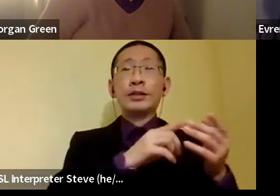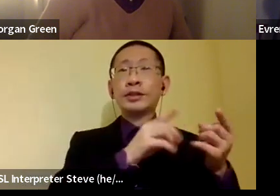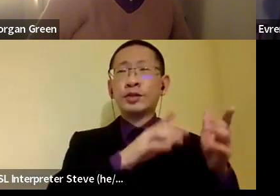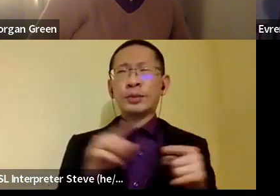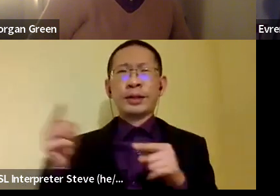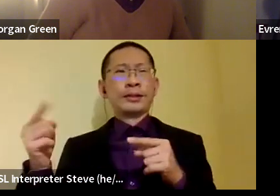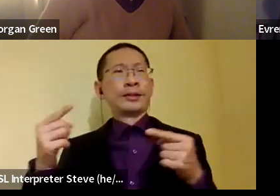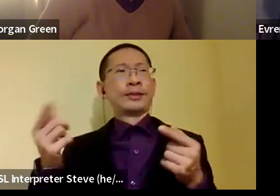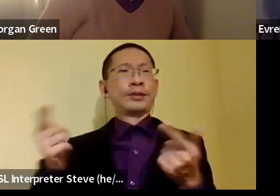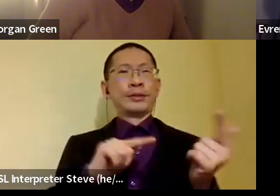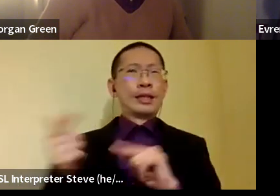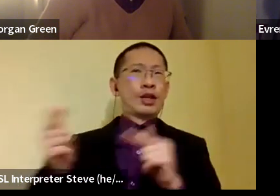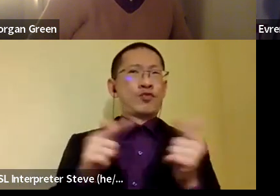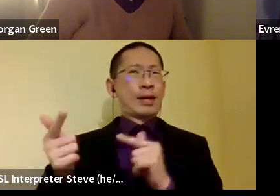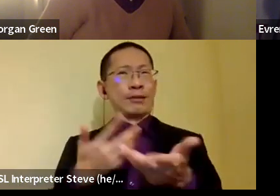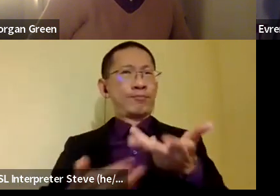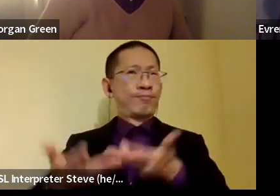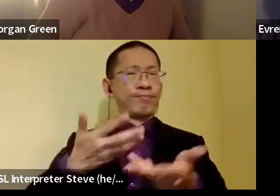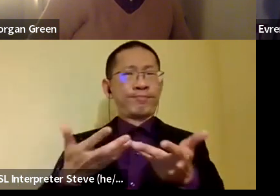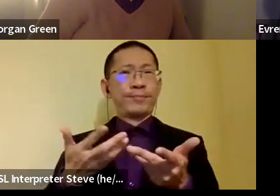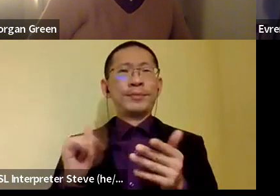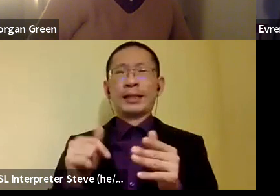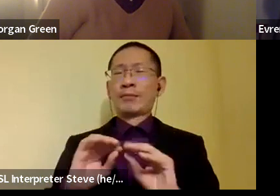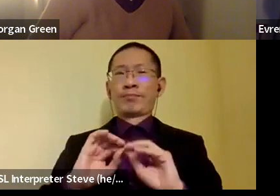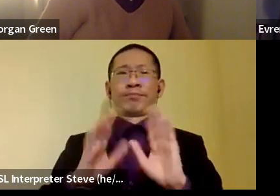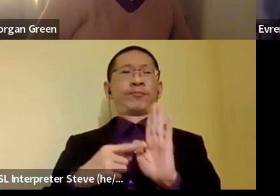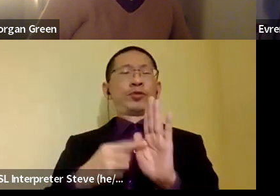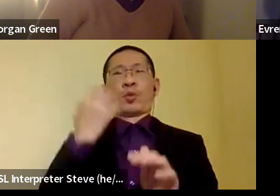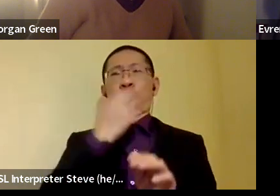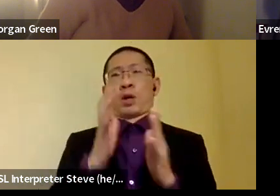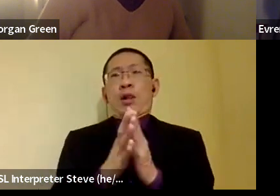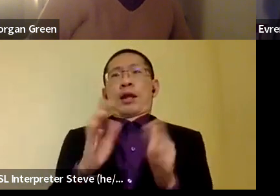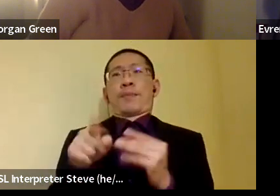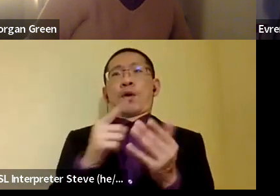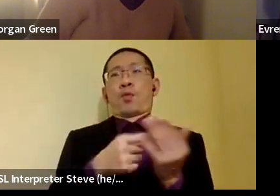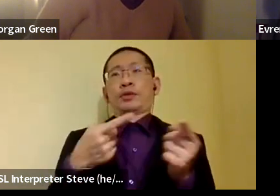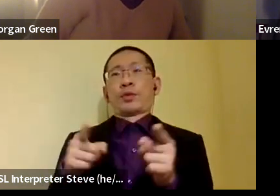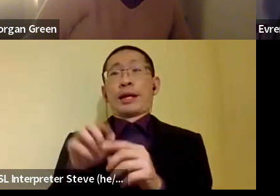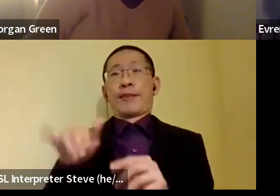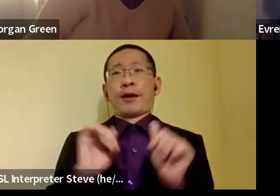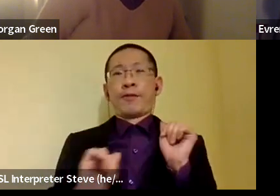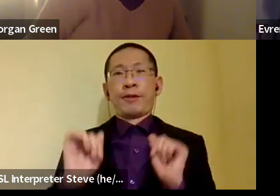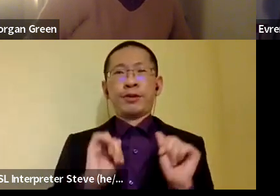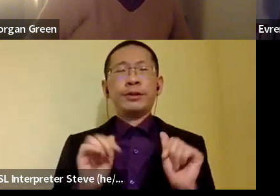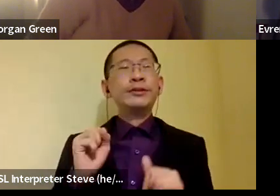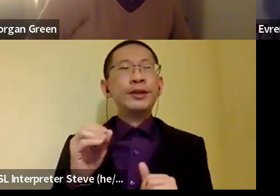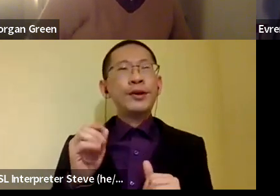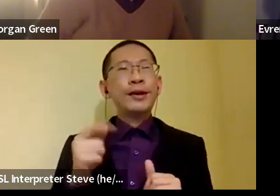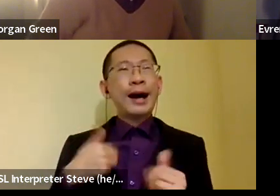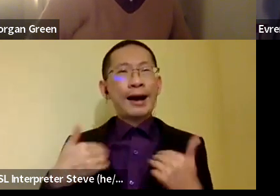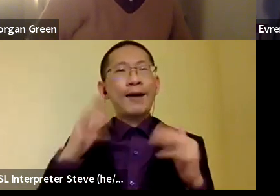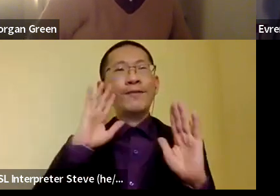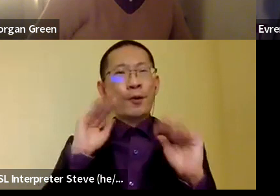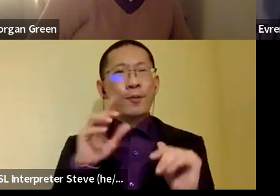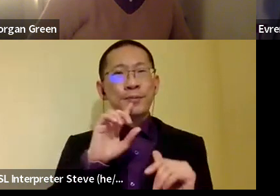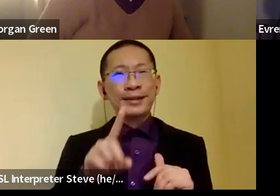and see, you know, that says volumes about what is going on. So it gives me hope,